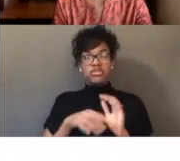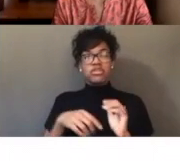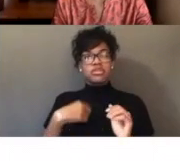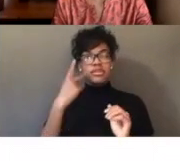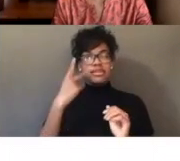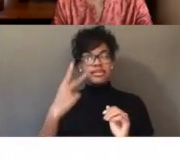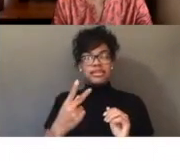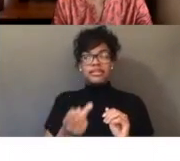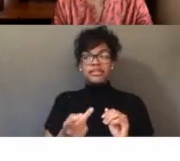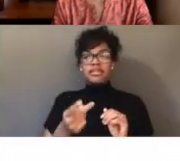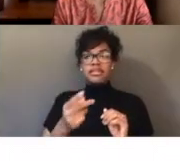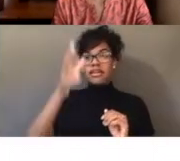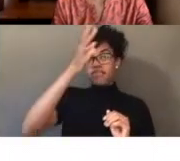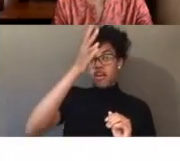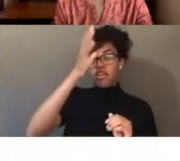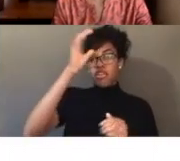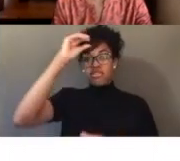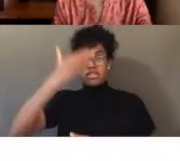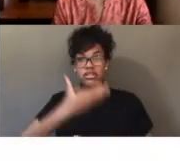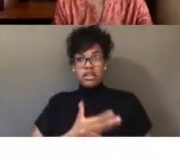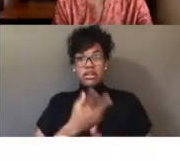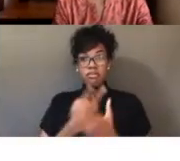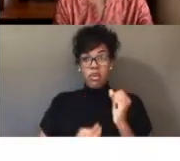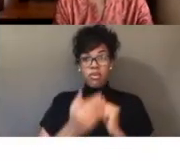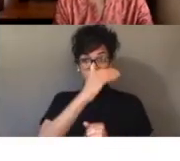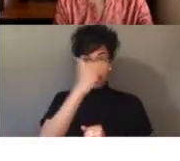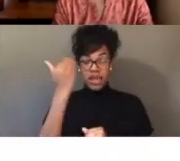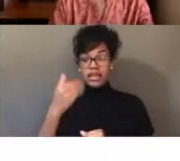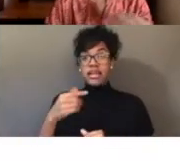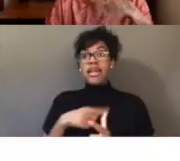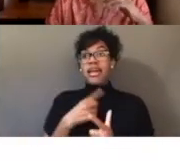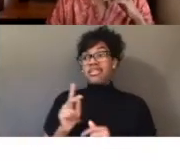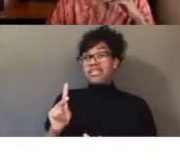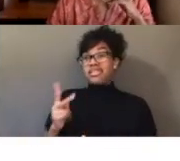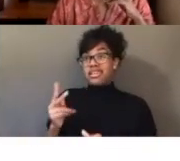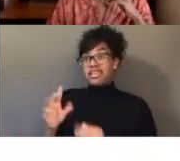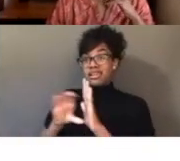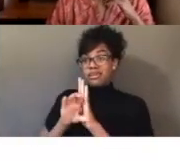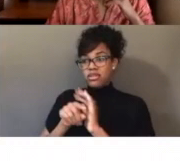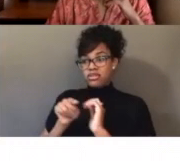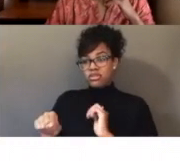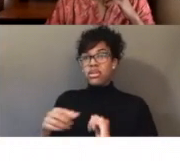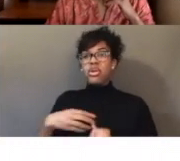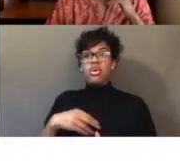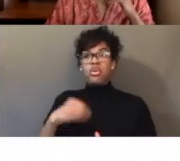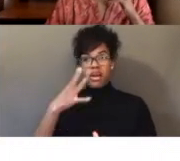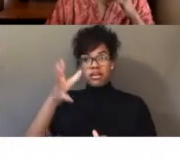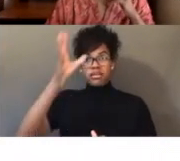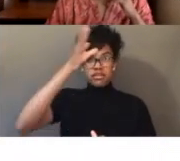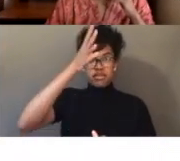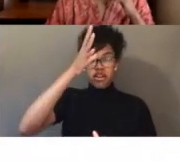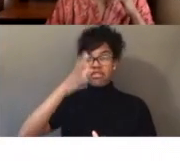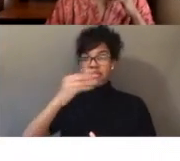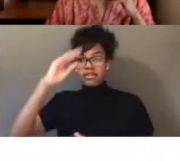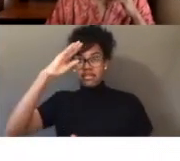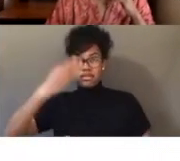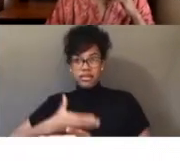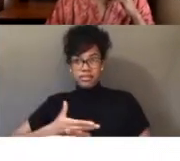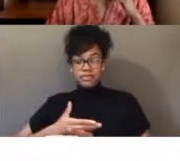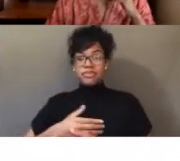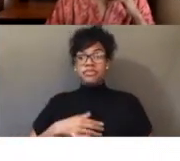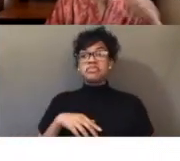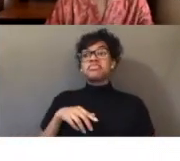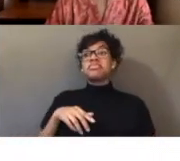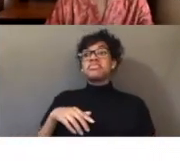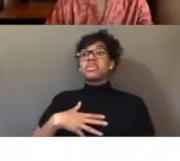the other, they were white. The white parent was speaking to his son about the birds and the bees, while the Black parent was speaking to his son